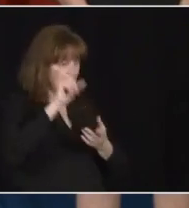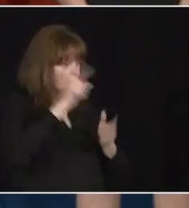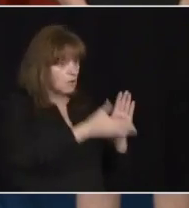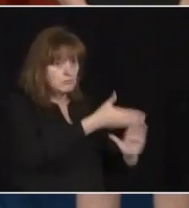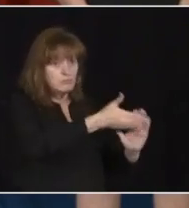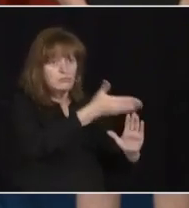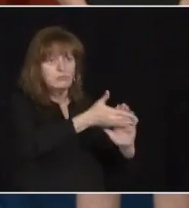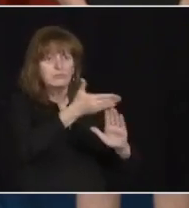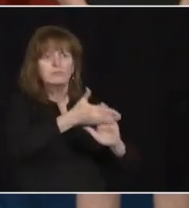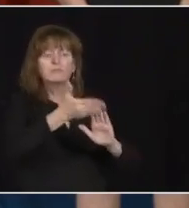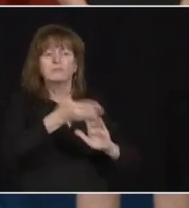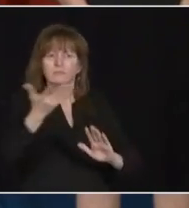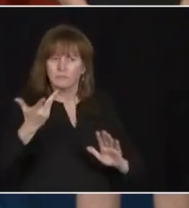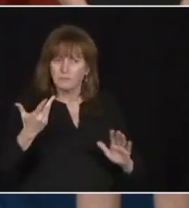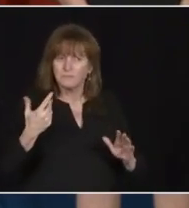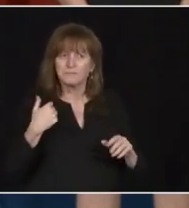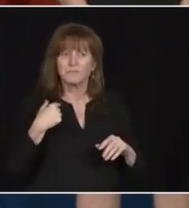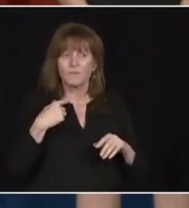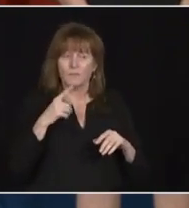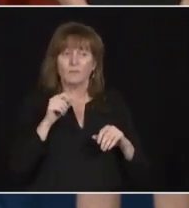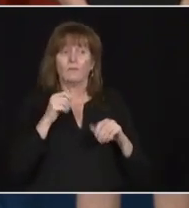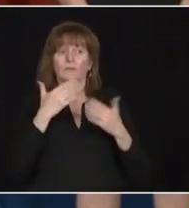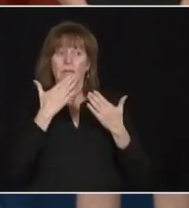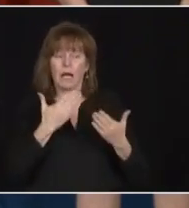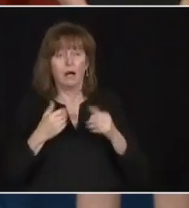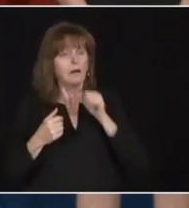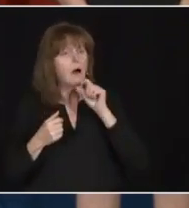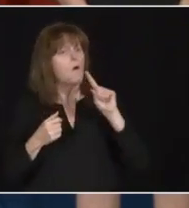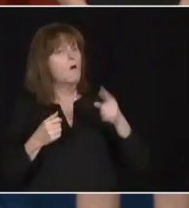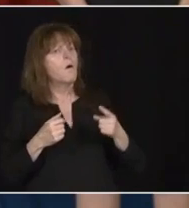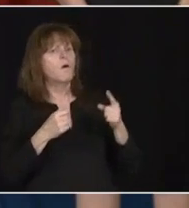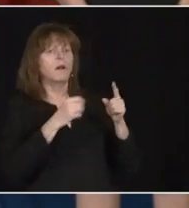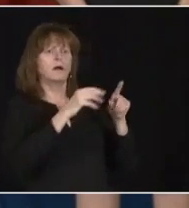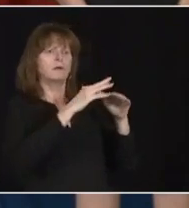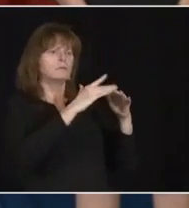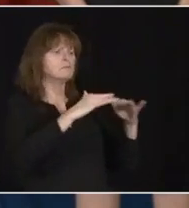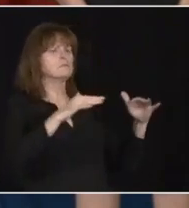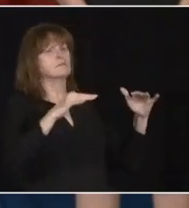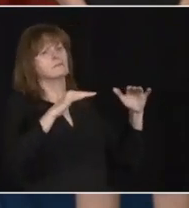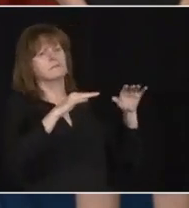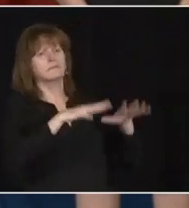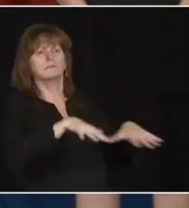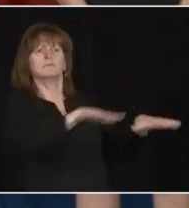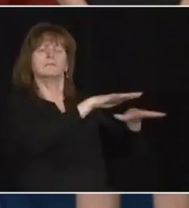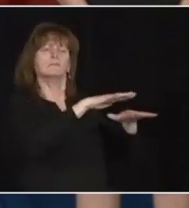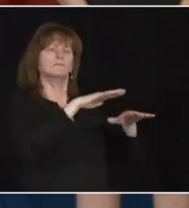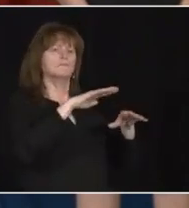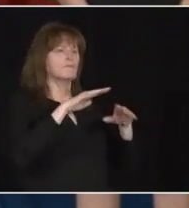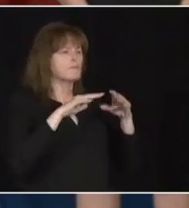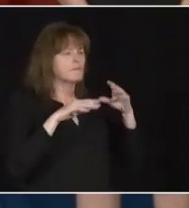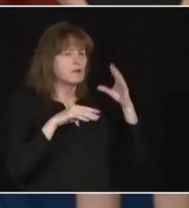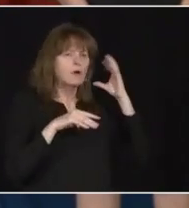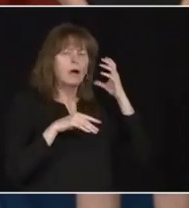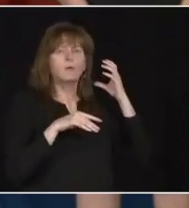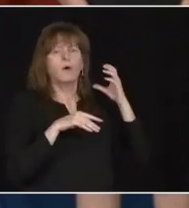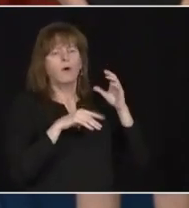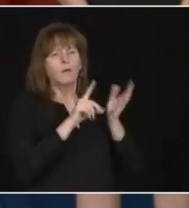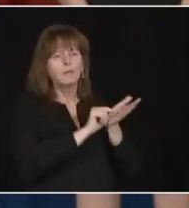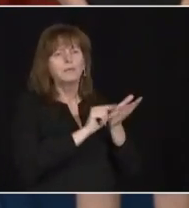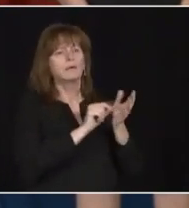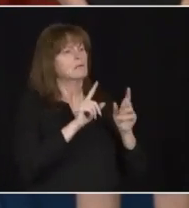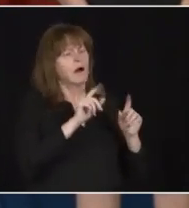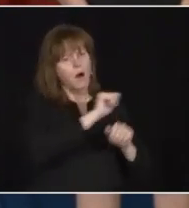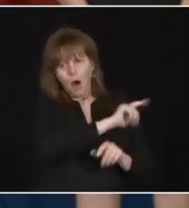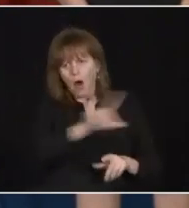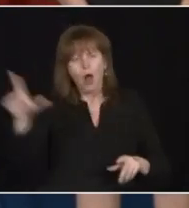You've been absolutely incredible getting the message out. We've all worked together, and I just want to thank the media for doing that. But maybe